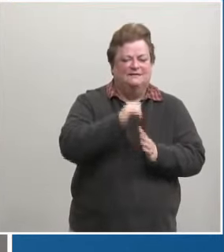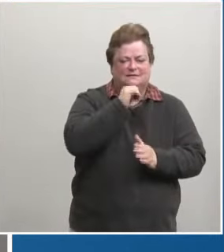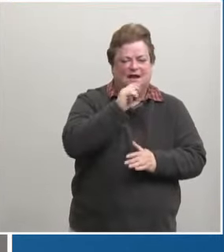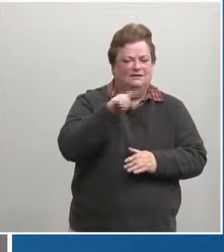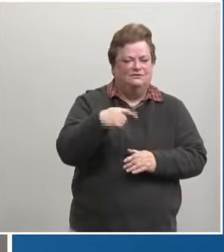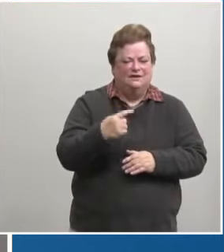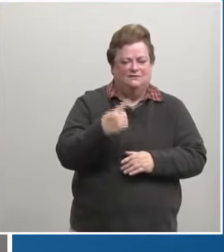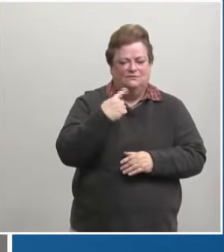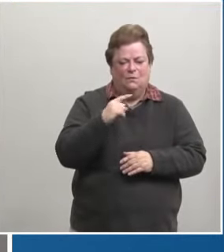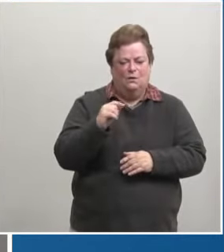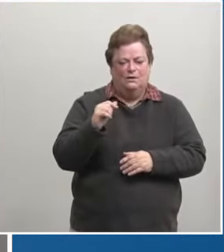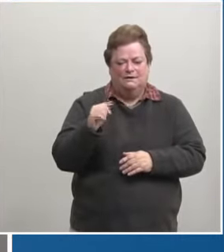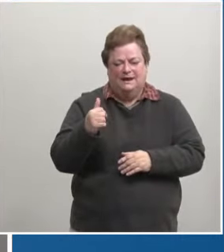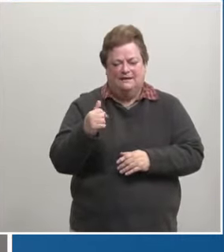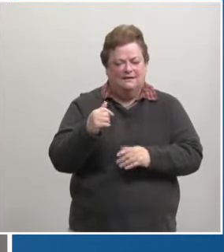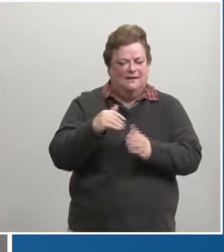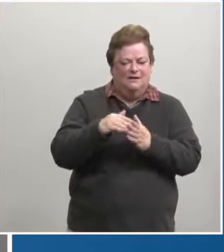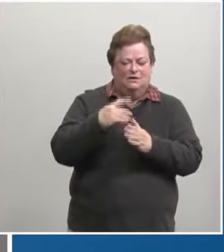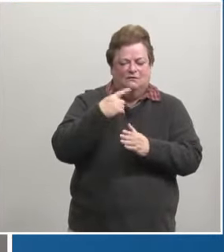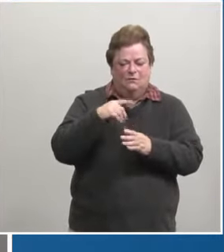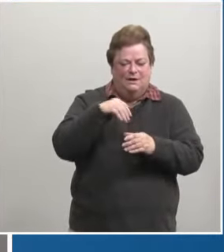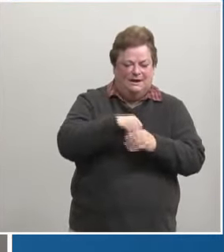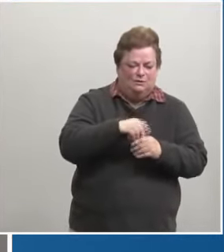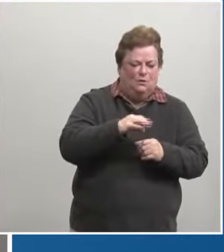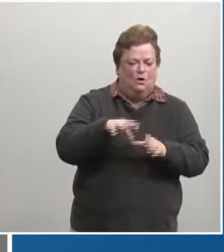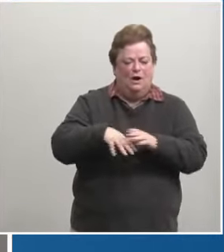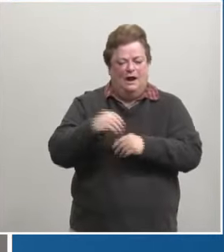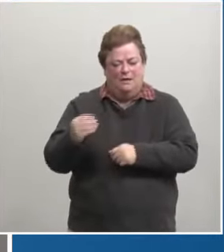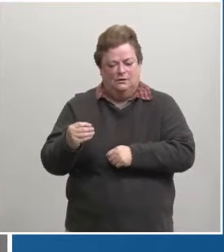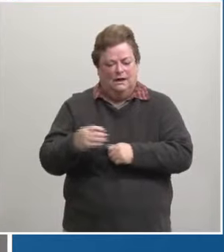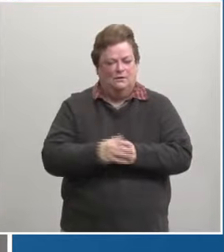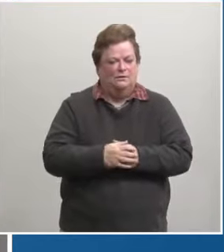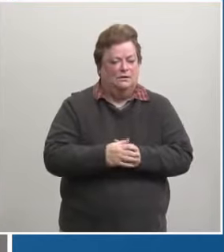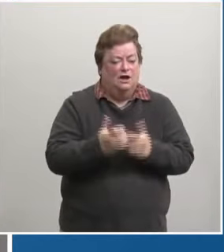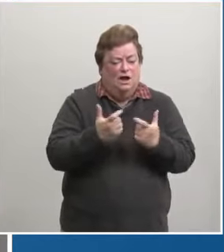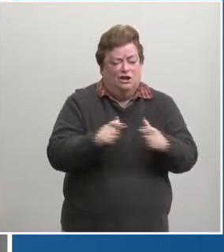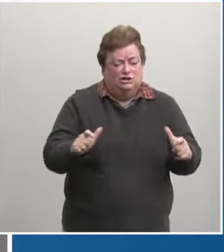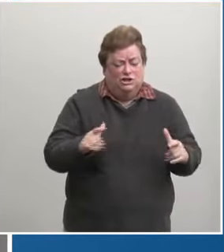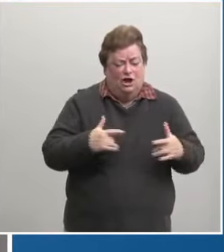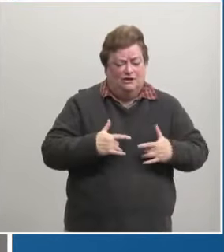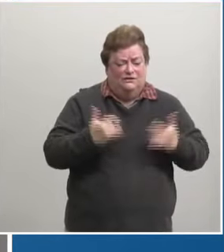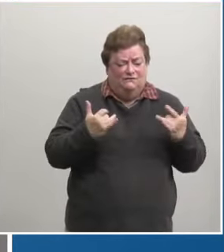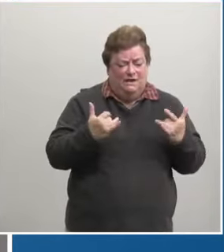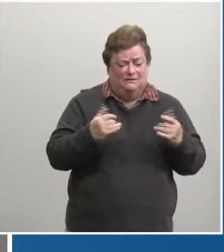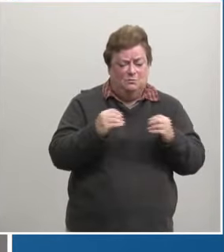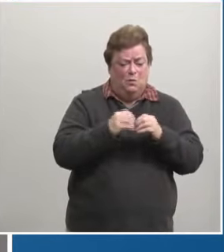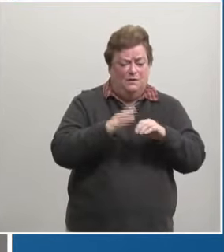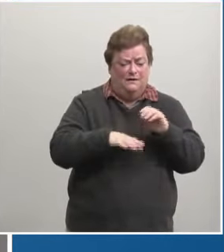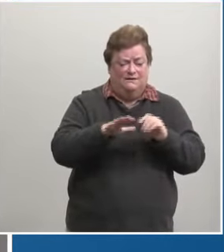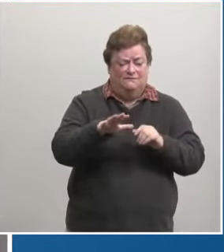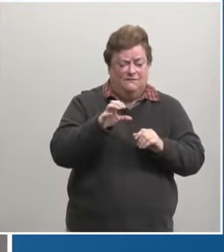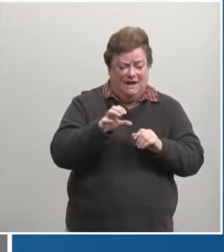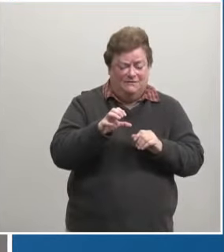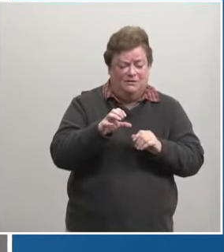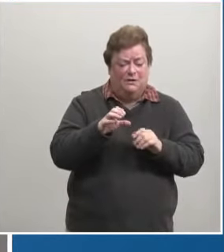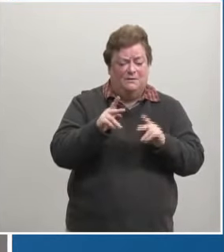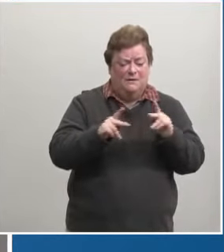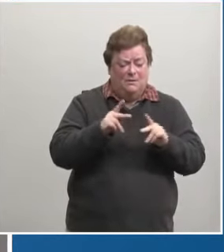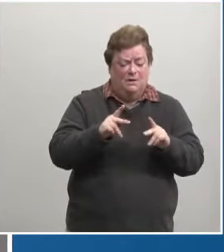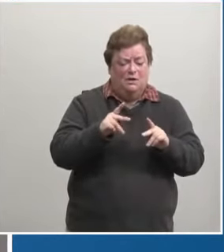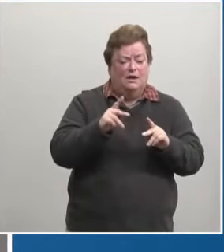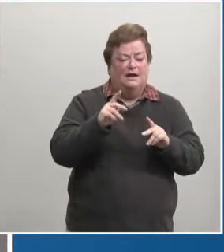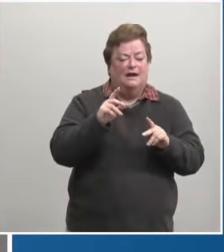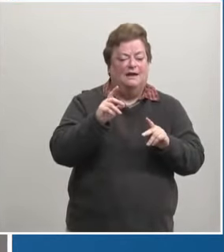10,000 individuals either indoors or outdoors. Large events, more than 500 people, may resume after event plans